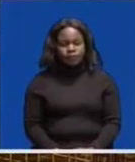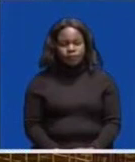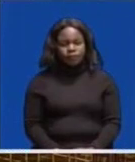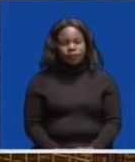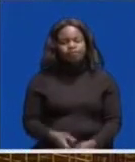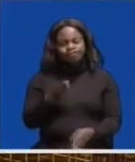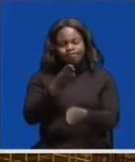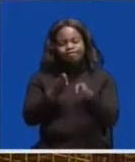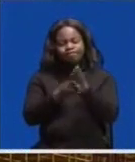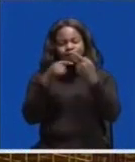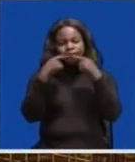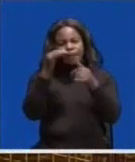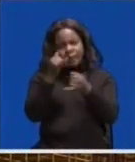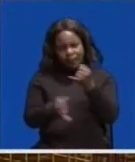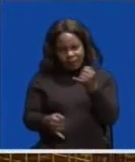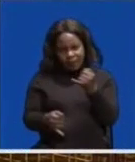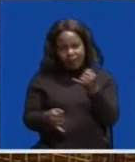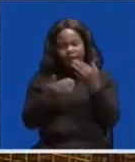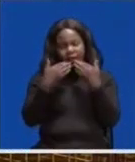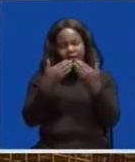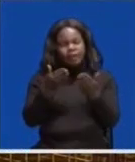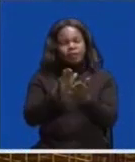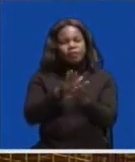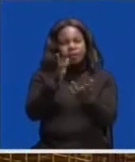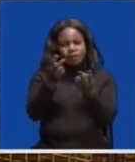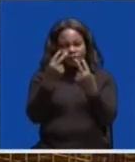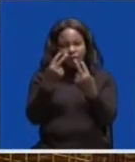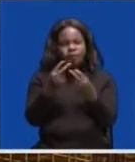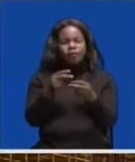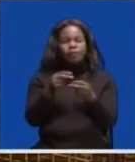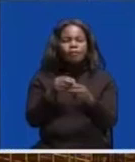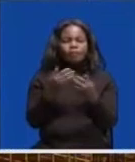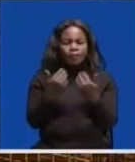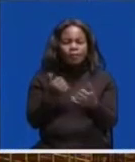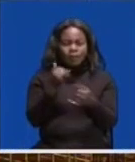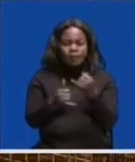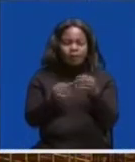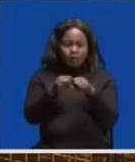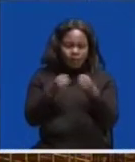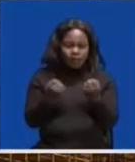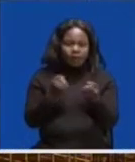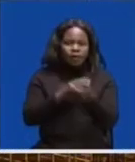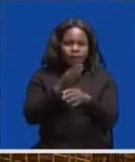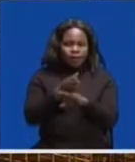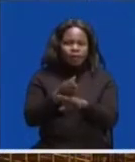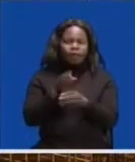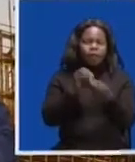That's all the construction news we had for you. Thank you so much for watching. We go for our last commercial break and